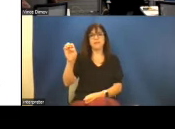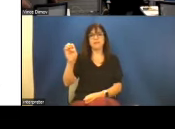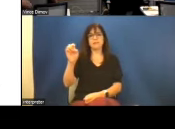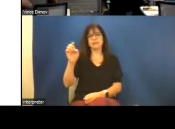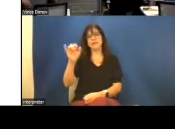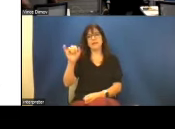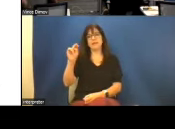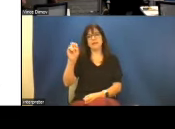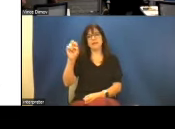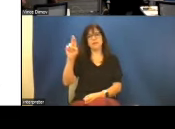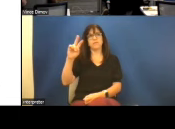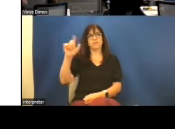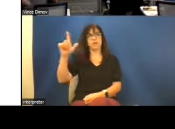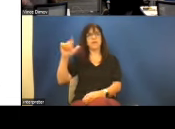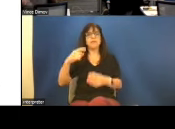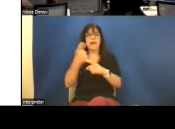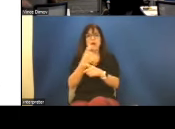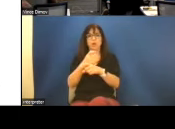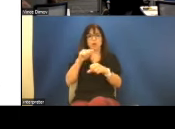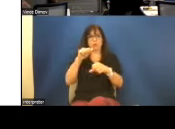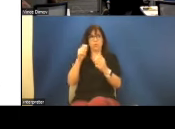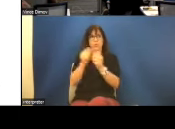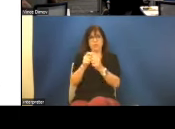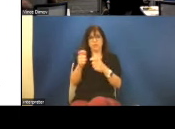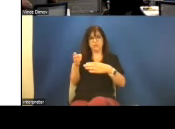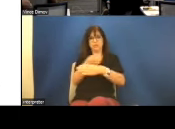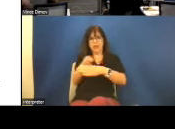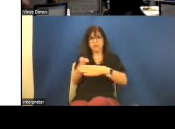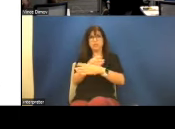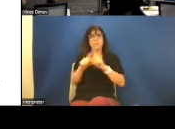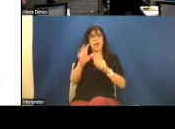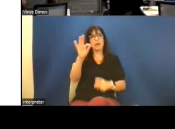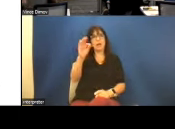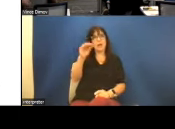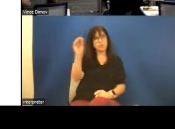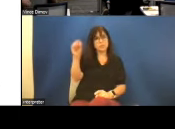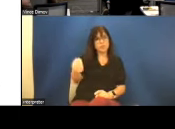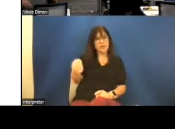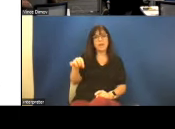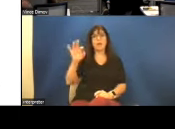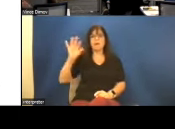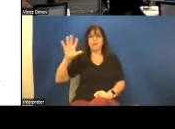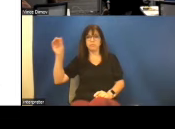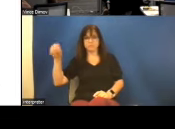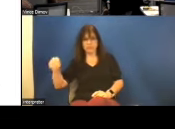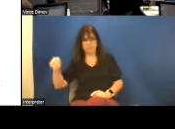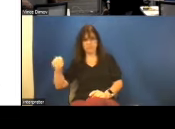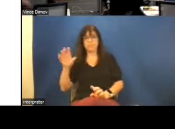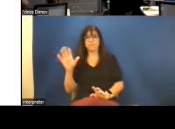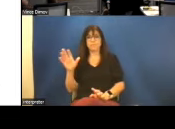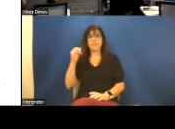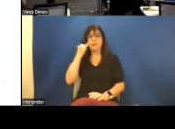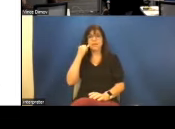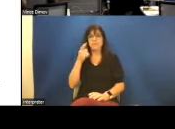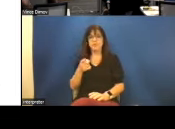I'm just not it's sure. accurate within this range. So But there's a 90%. There's a 90% and a 95%. Yeah. So if you